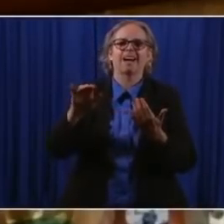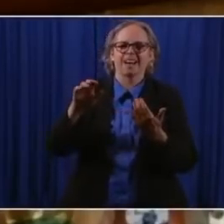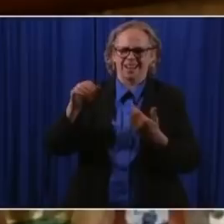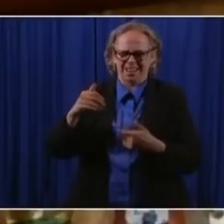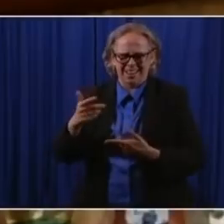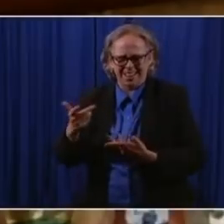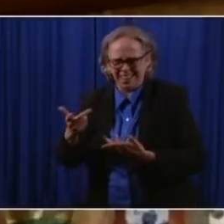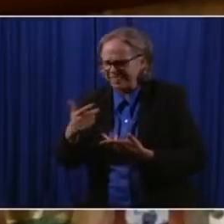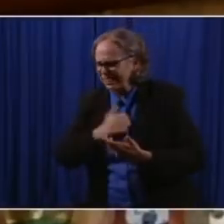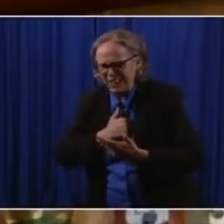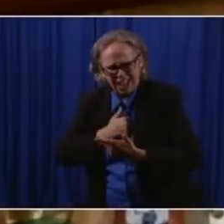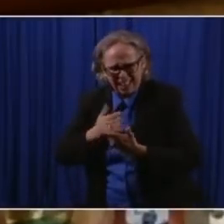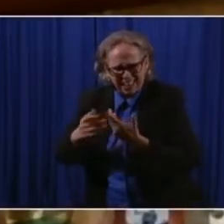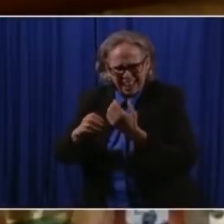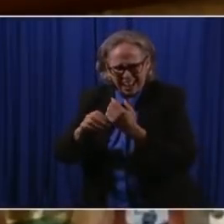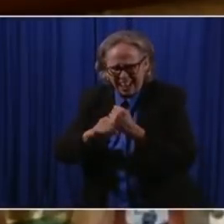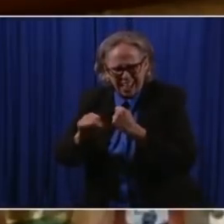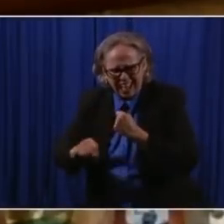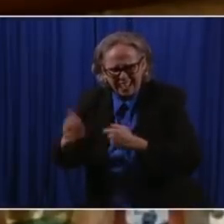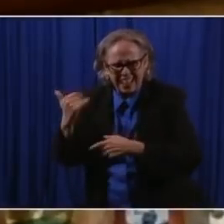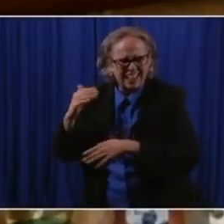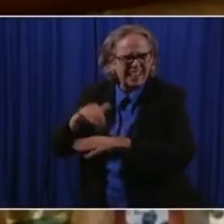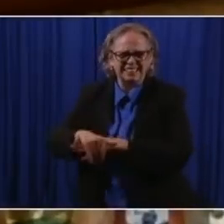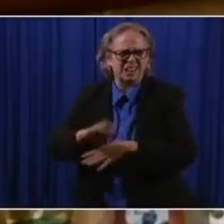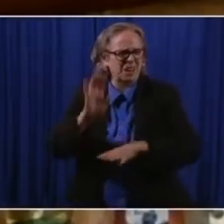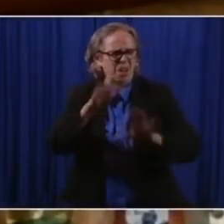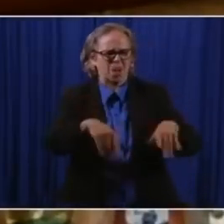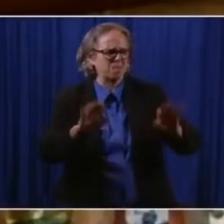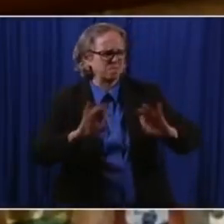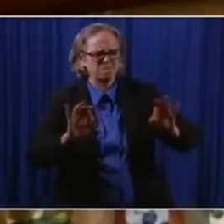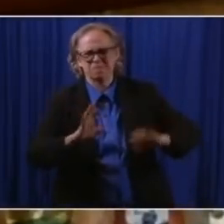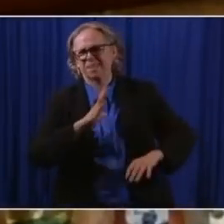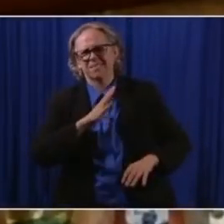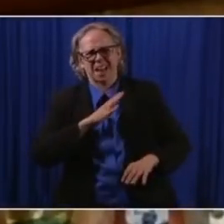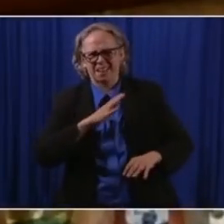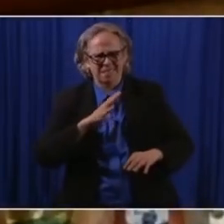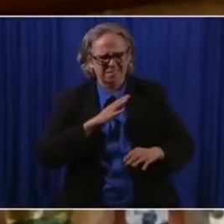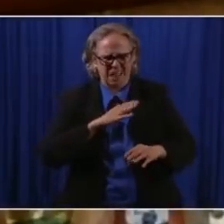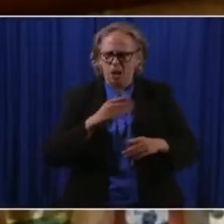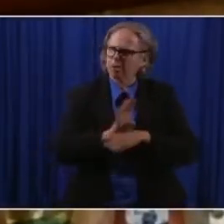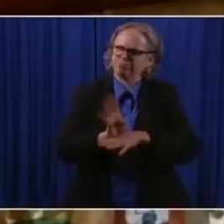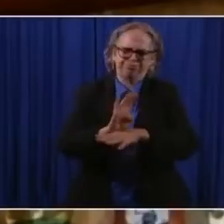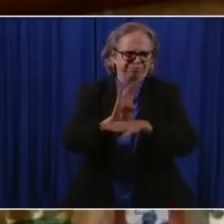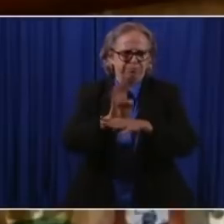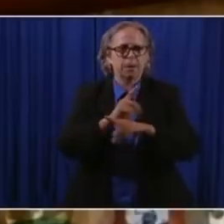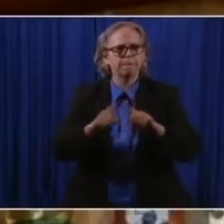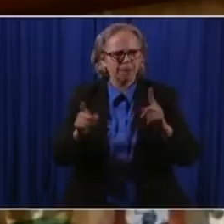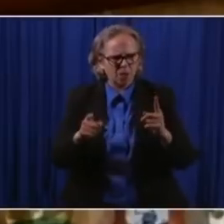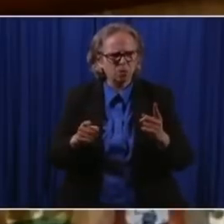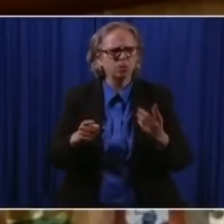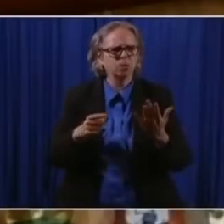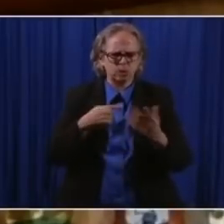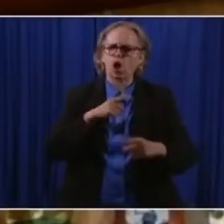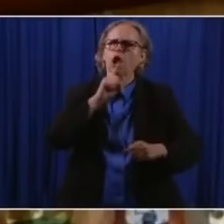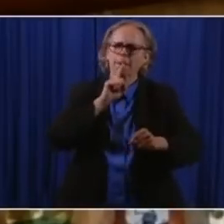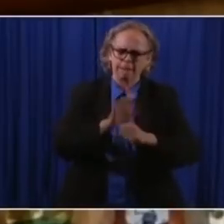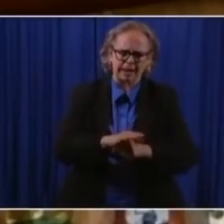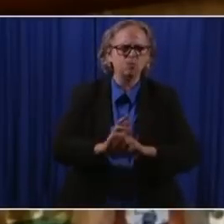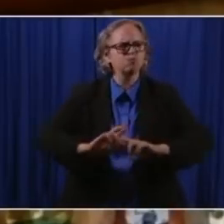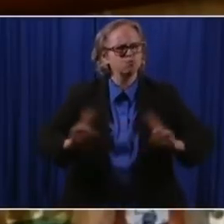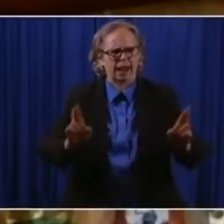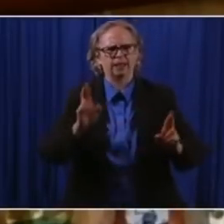We had a flurry of activity, I'll say, today. We are committed to doing this. We think it's an important part